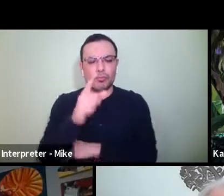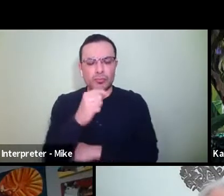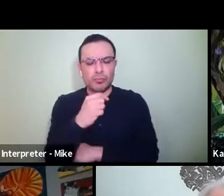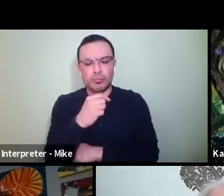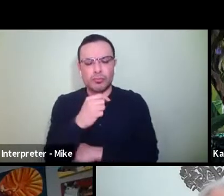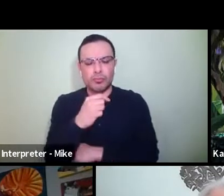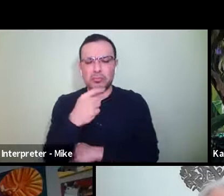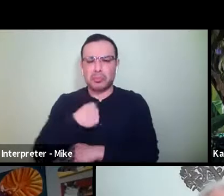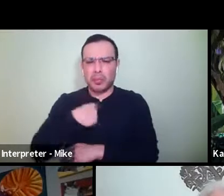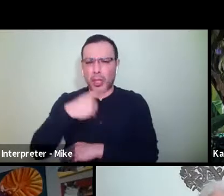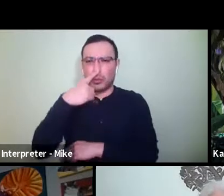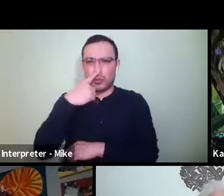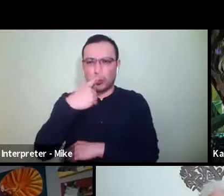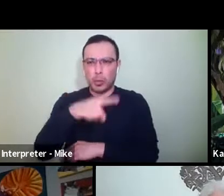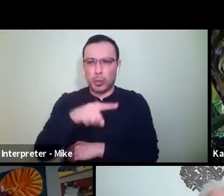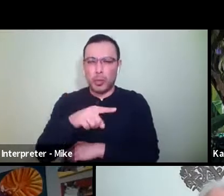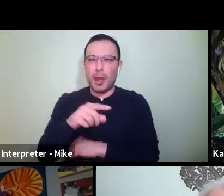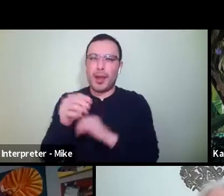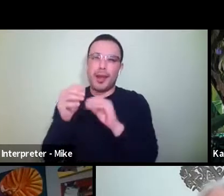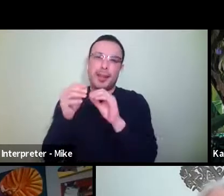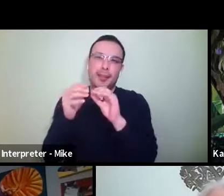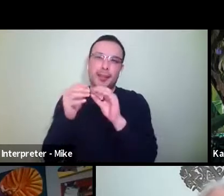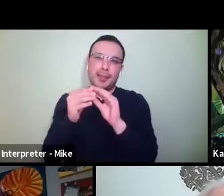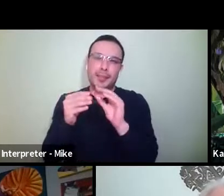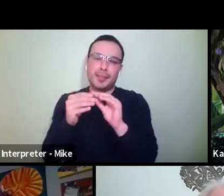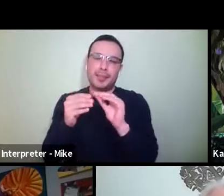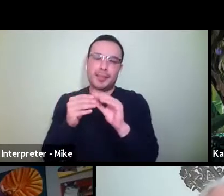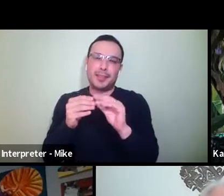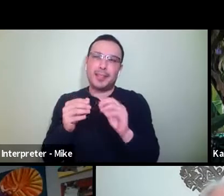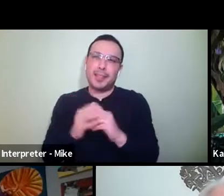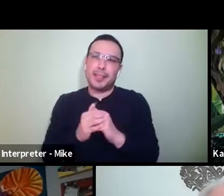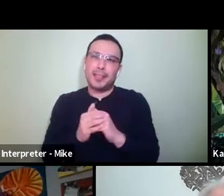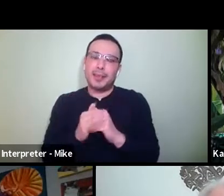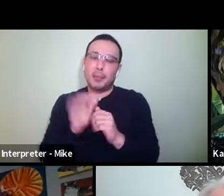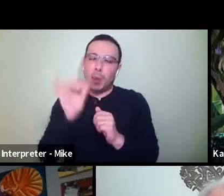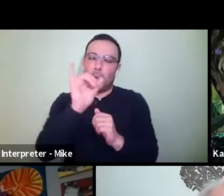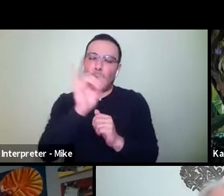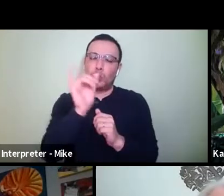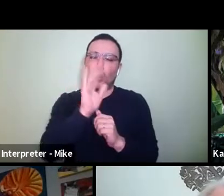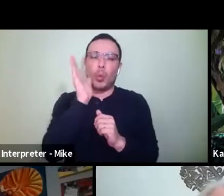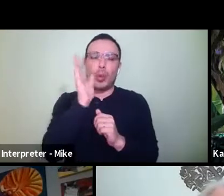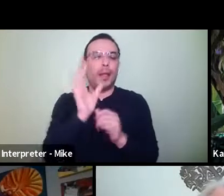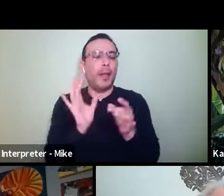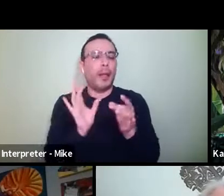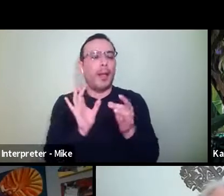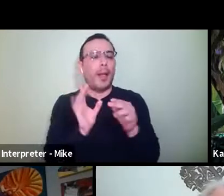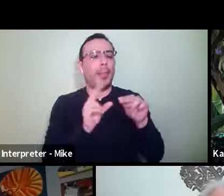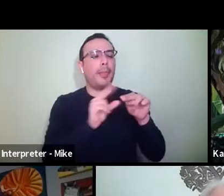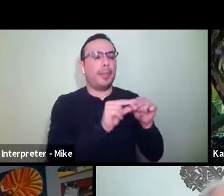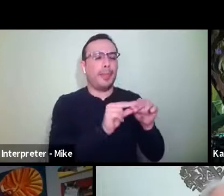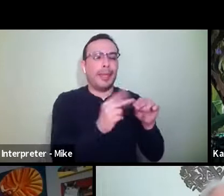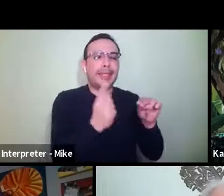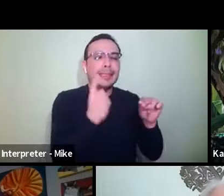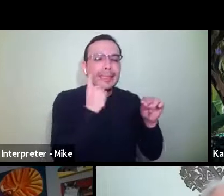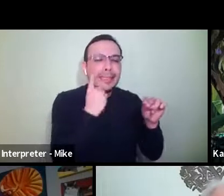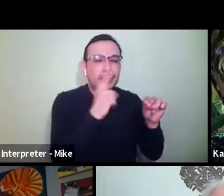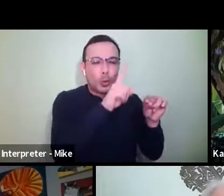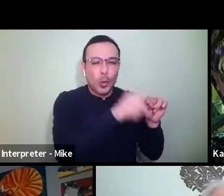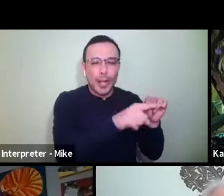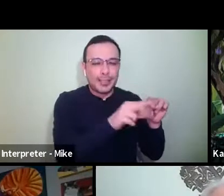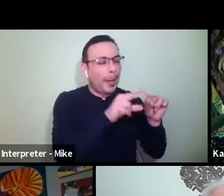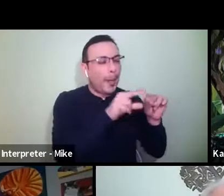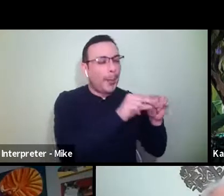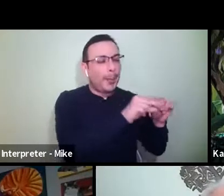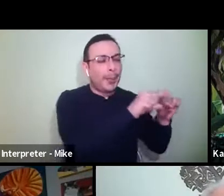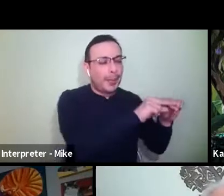conversations that I didn't really say anything because I didn't know what I thought. But this helps me to figure out what I'm